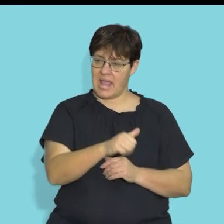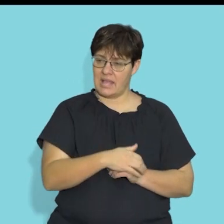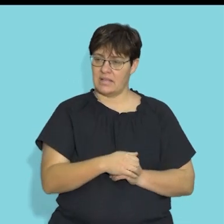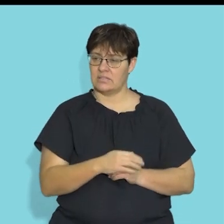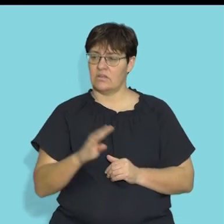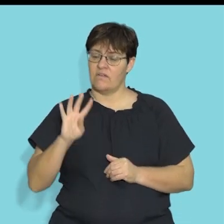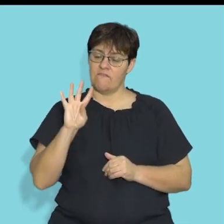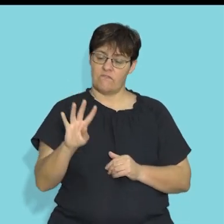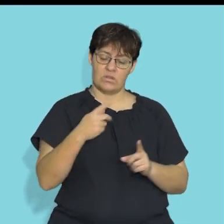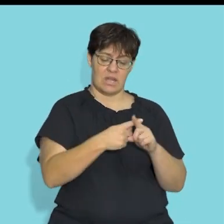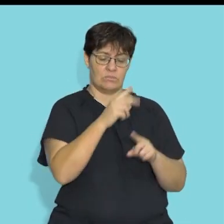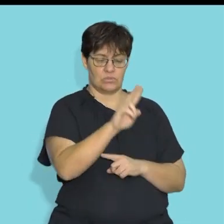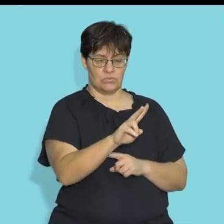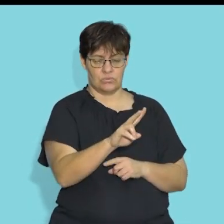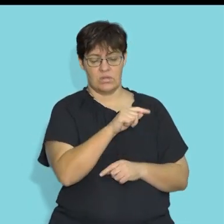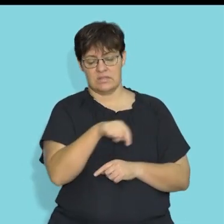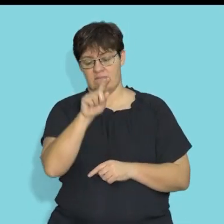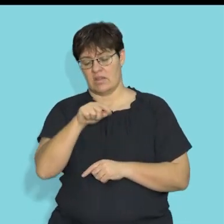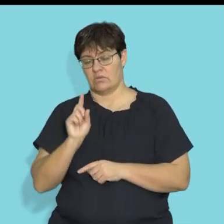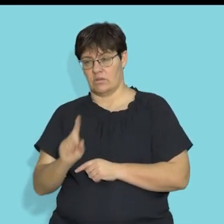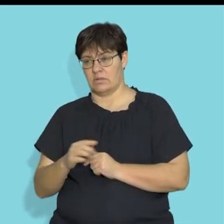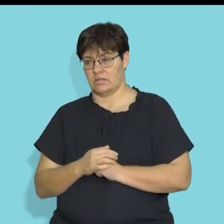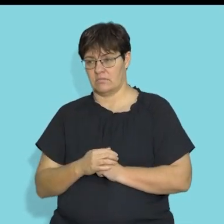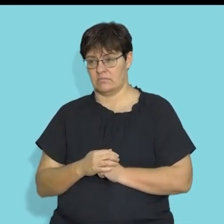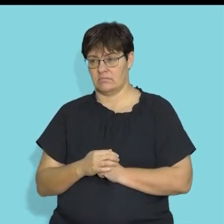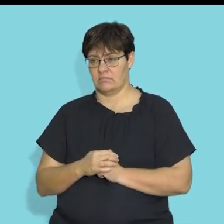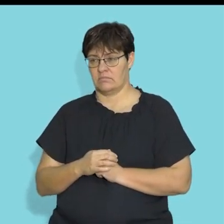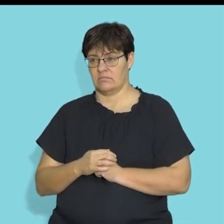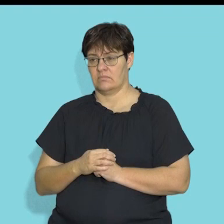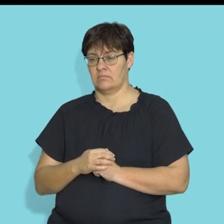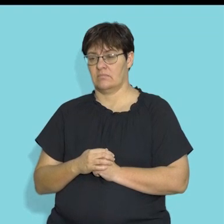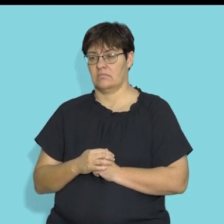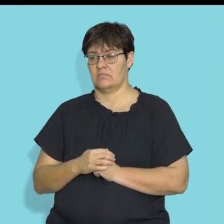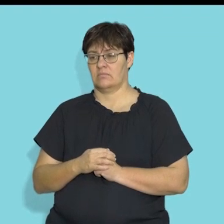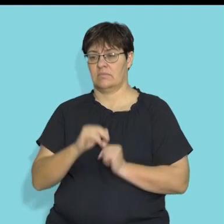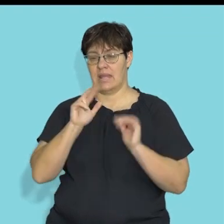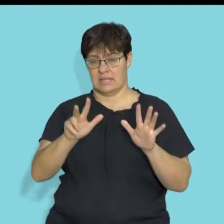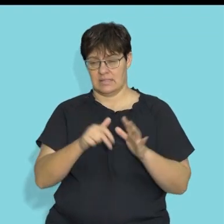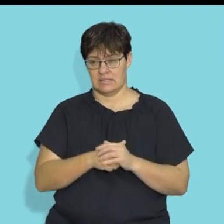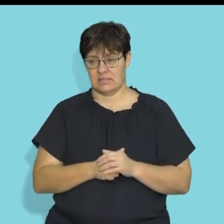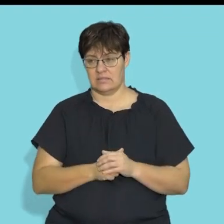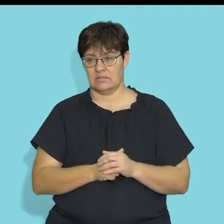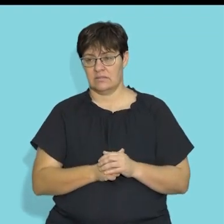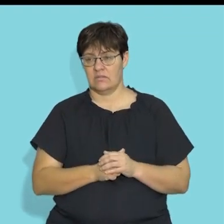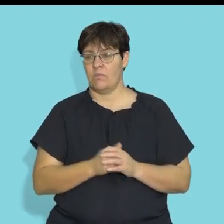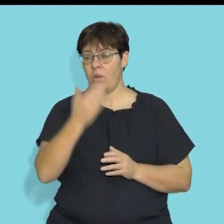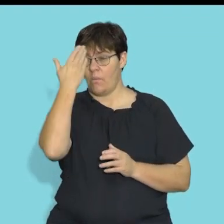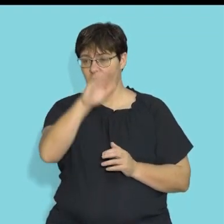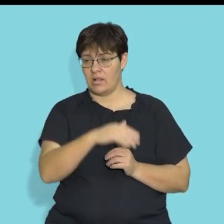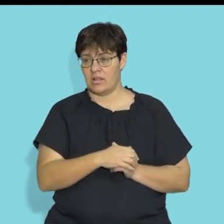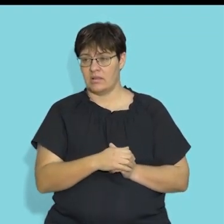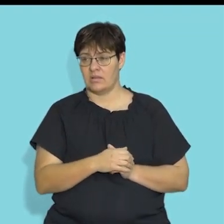I have, which is 4 times 2 divided by 1, which is 8. But now we